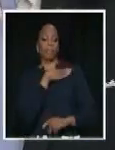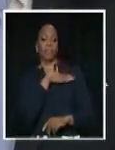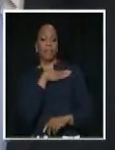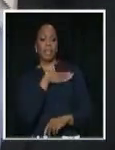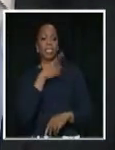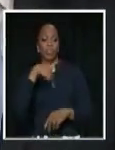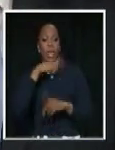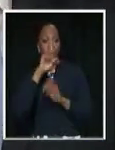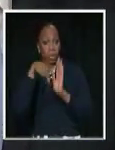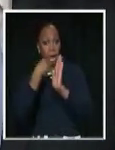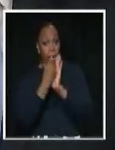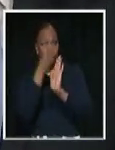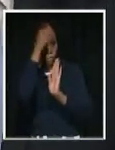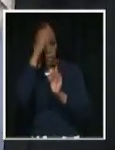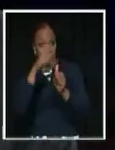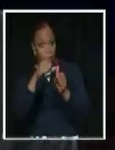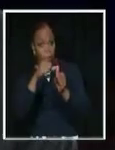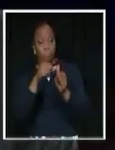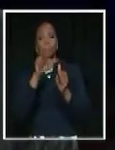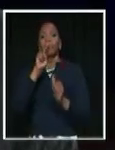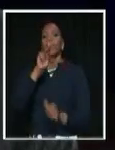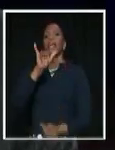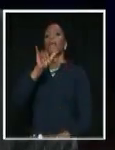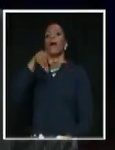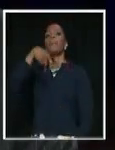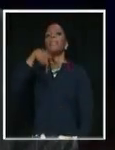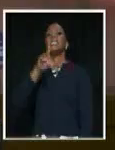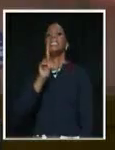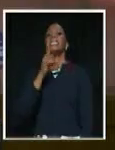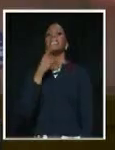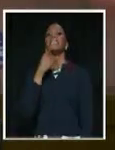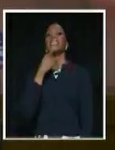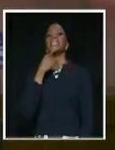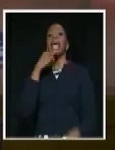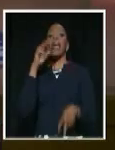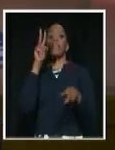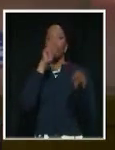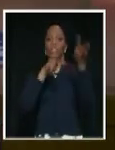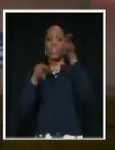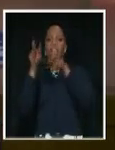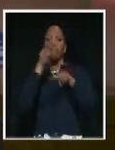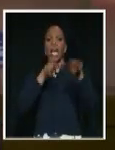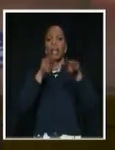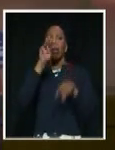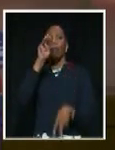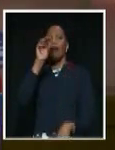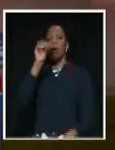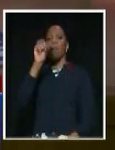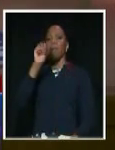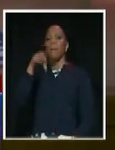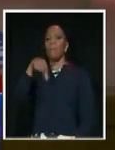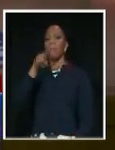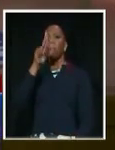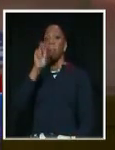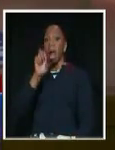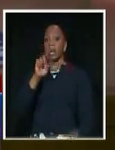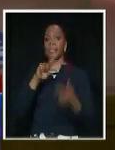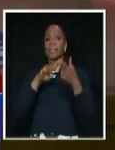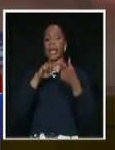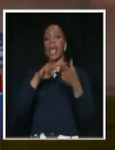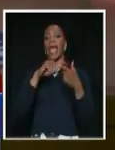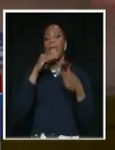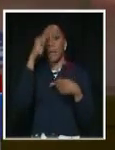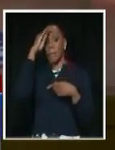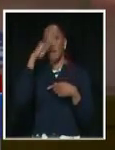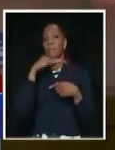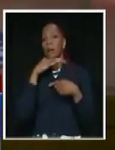We've got an hour, right? The NYPD says its surveillance of mosques and Muslim groups is legal, and it's keeping the city